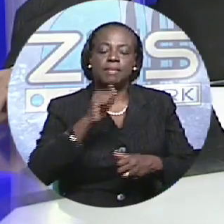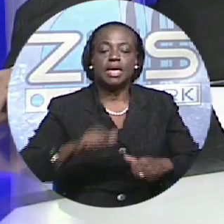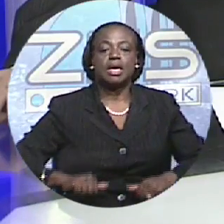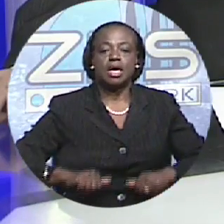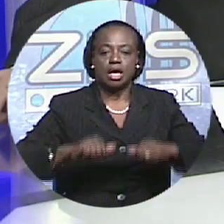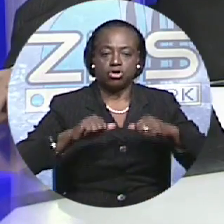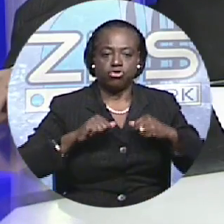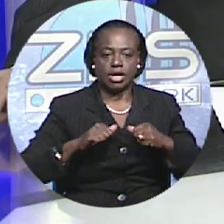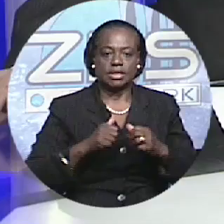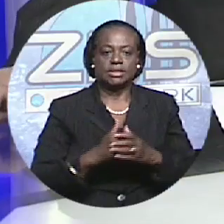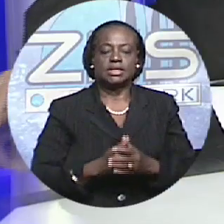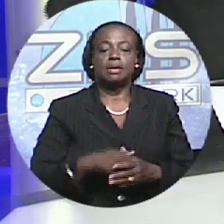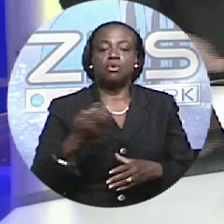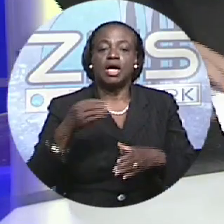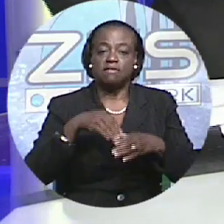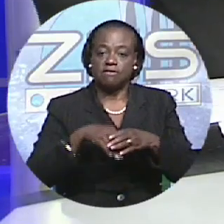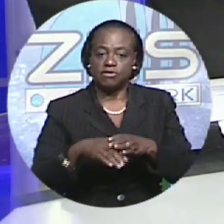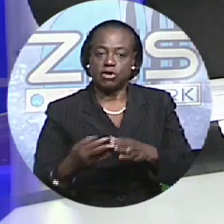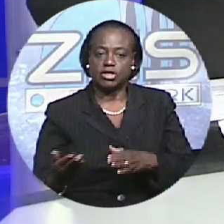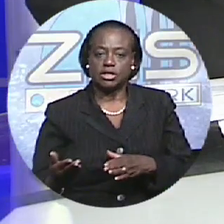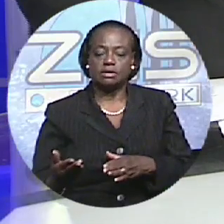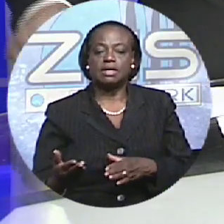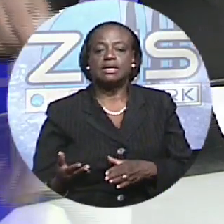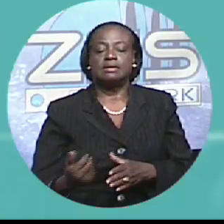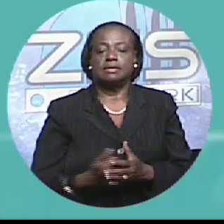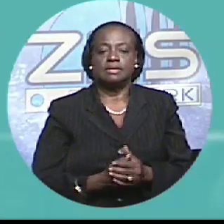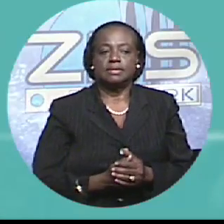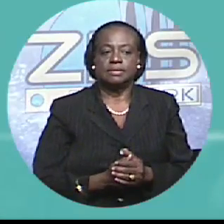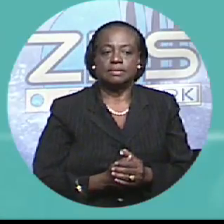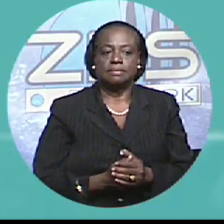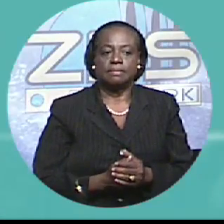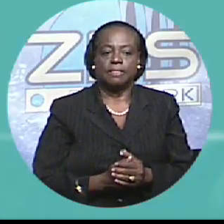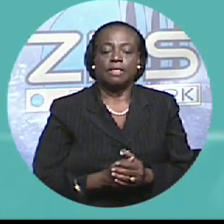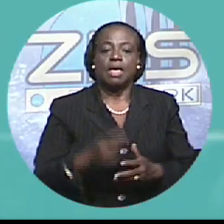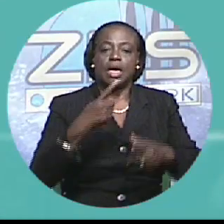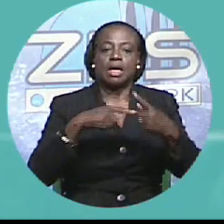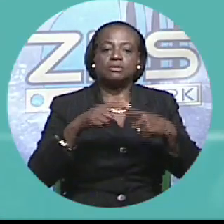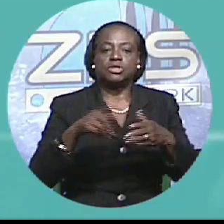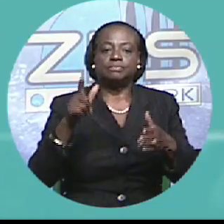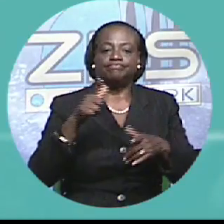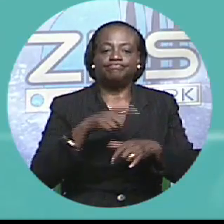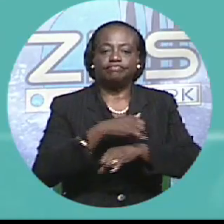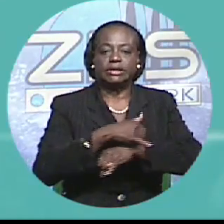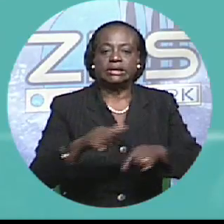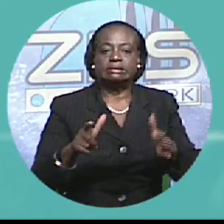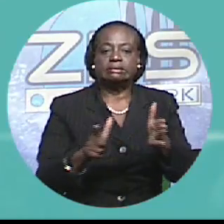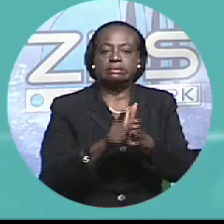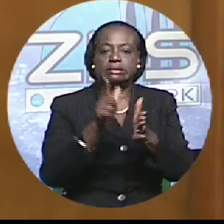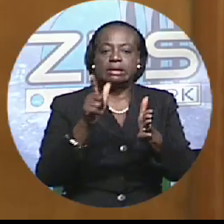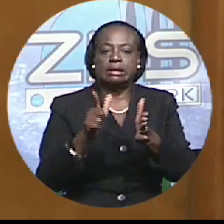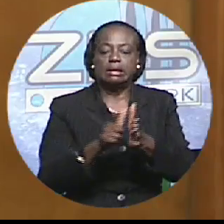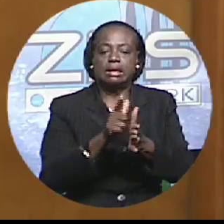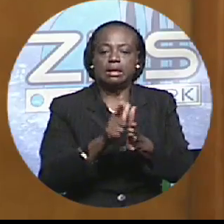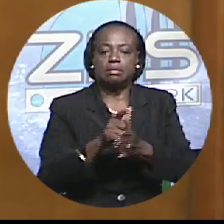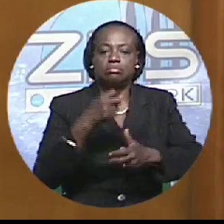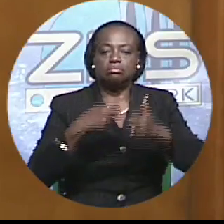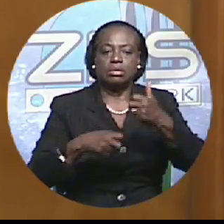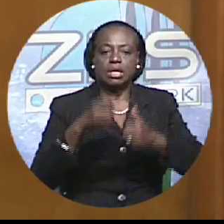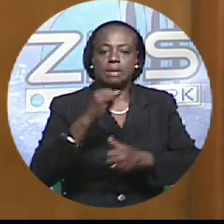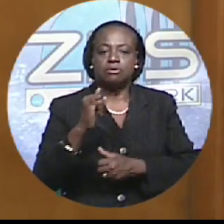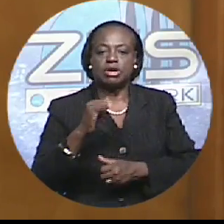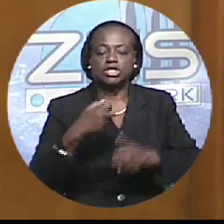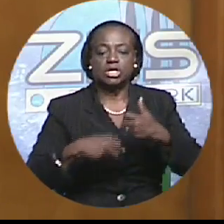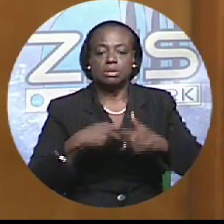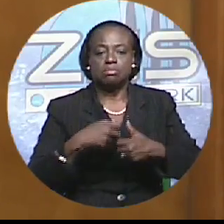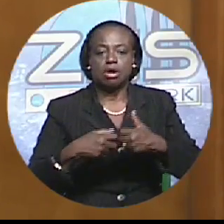way for that community. Julian Gibson reports. When it comes to the illegal immigration problem in Exuma and the Keys, Foreign Affairs and